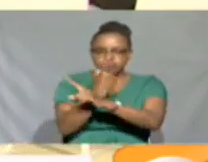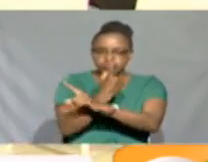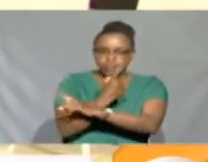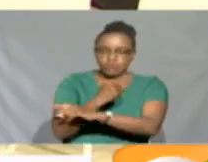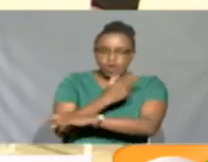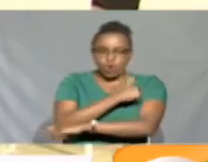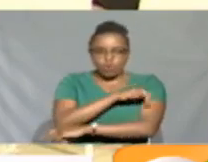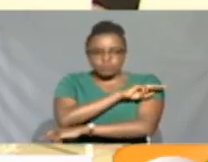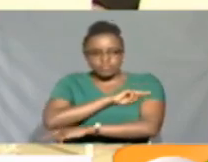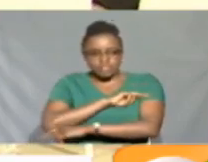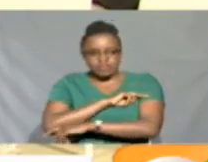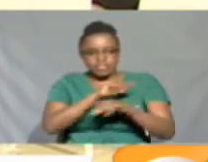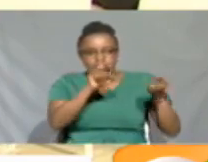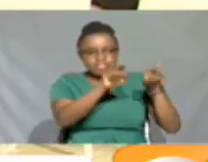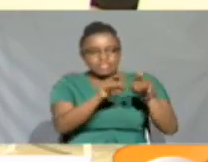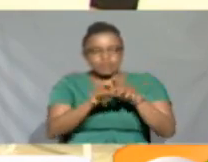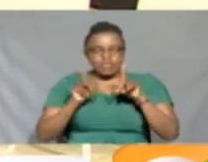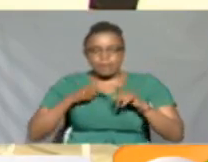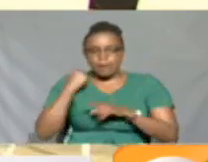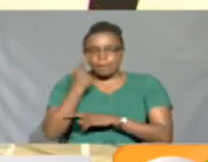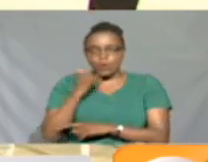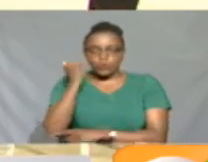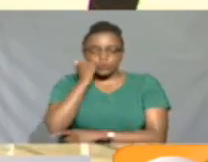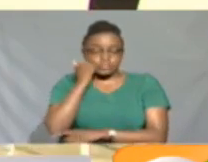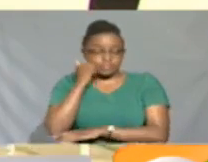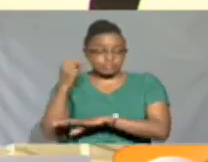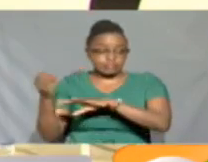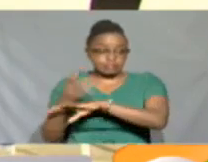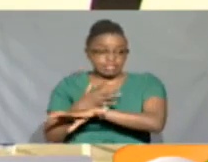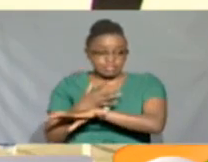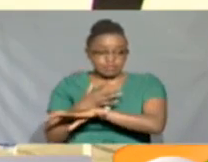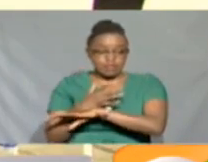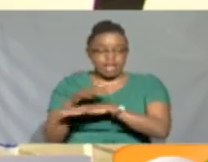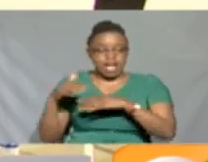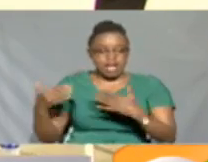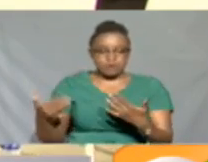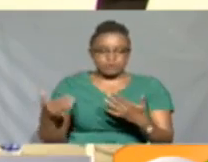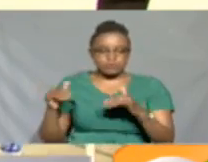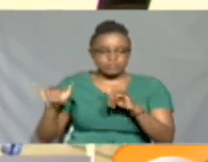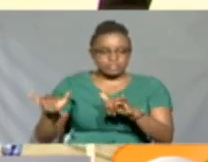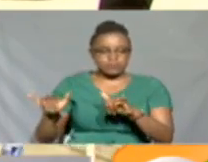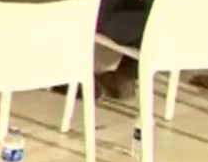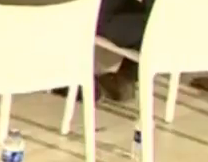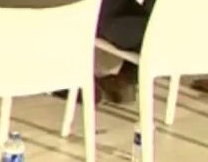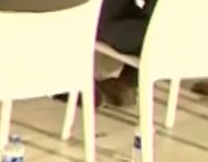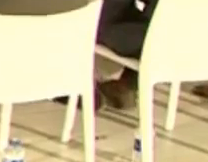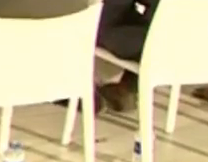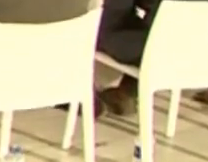hospitalini na hata wale ambao wamekuwa wakiugua saratani zimekuwaje. Usiondoke.